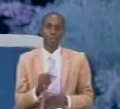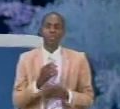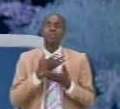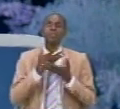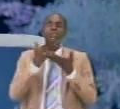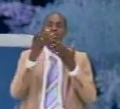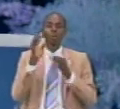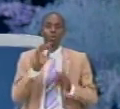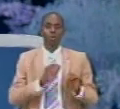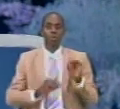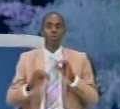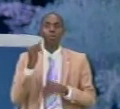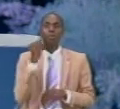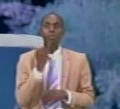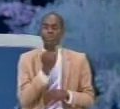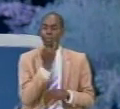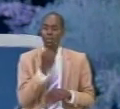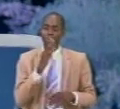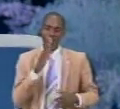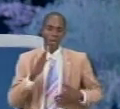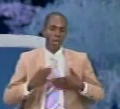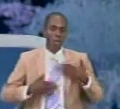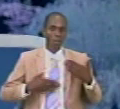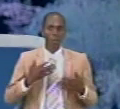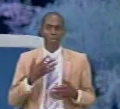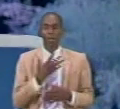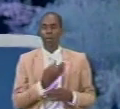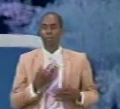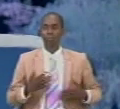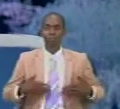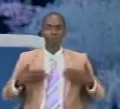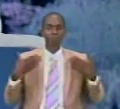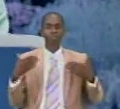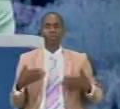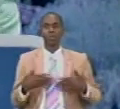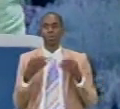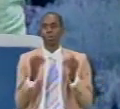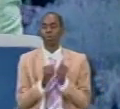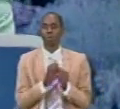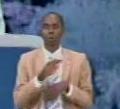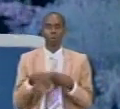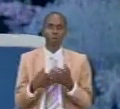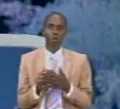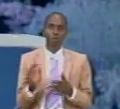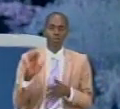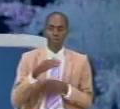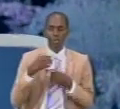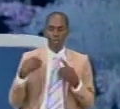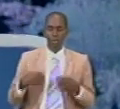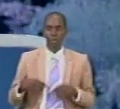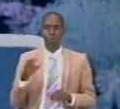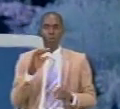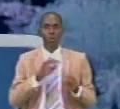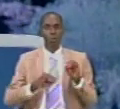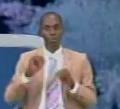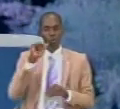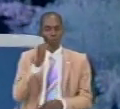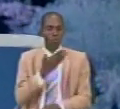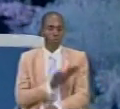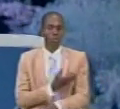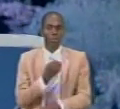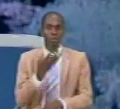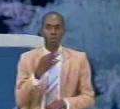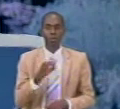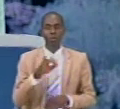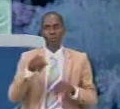Israel be glad and rejoice with all thy Hearts o daughter of Jerusalem